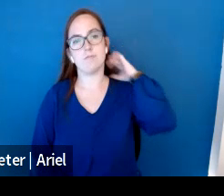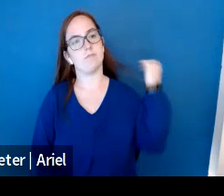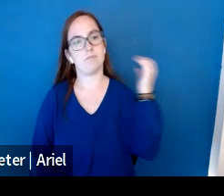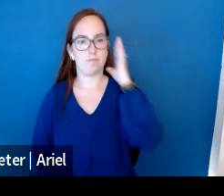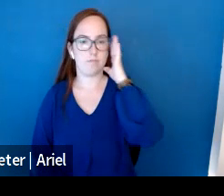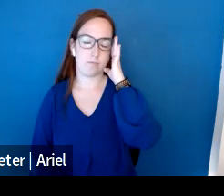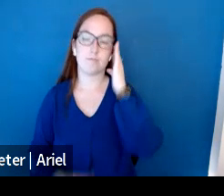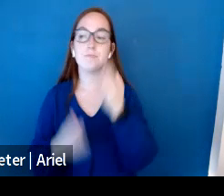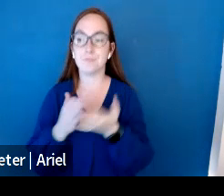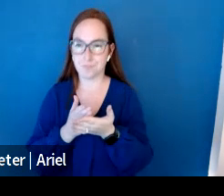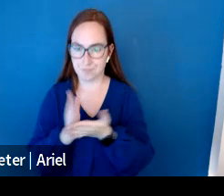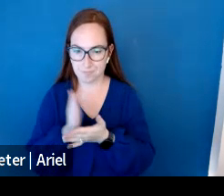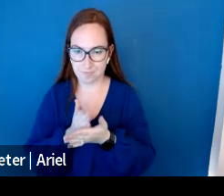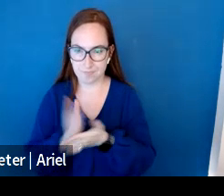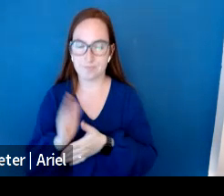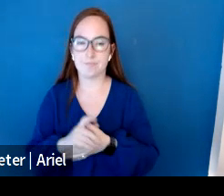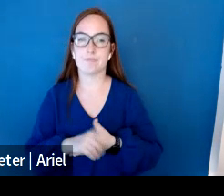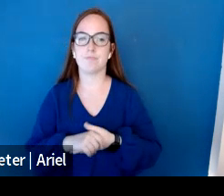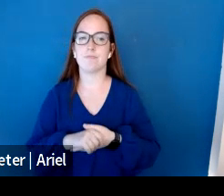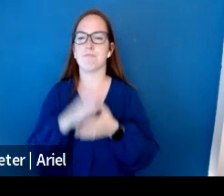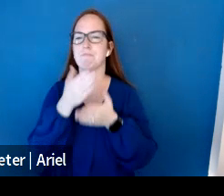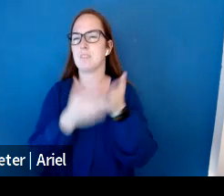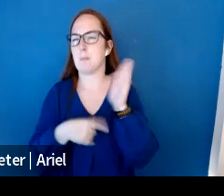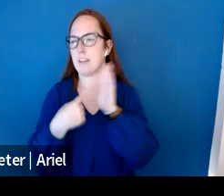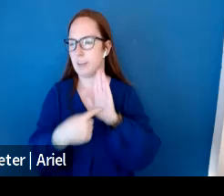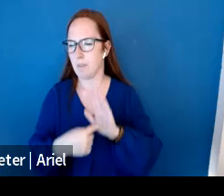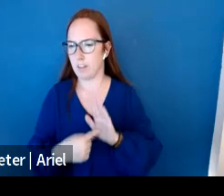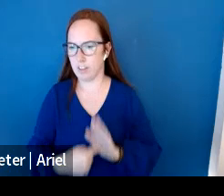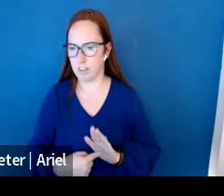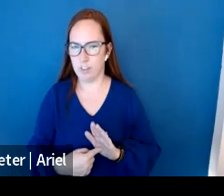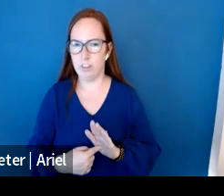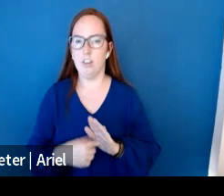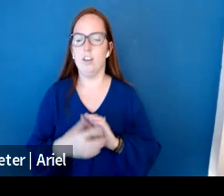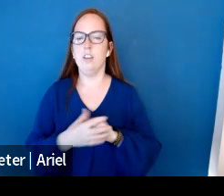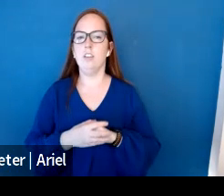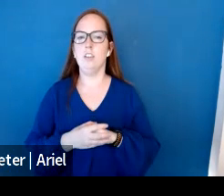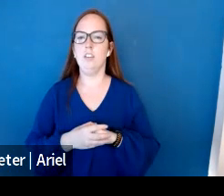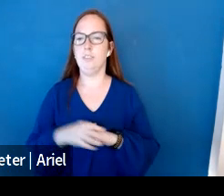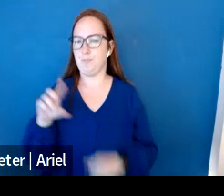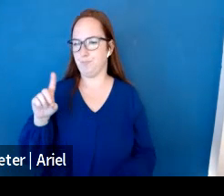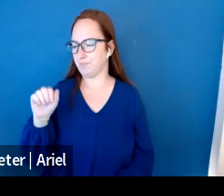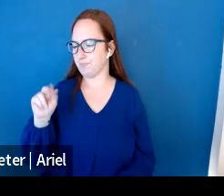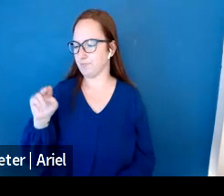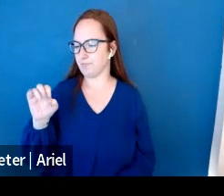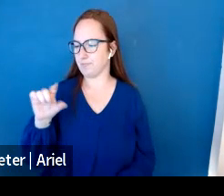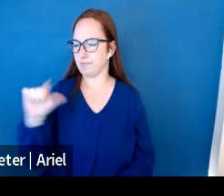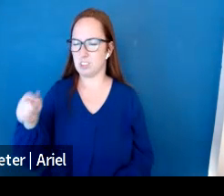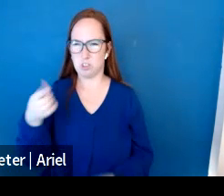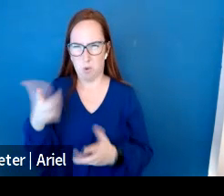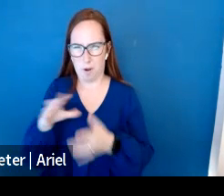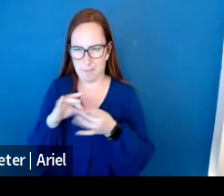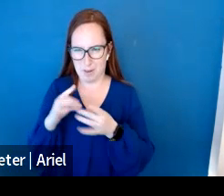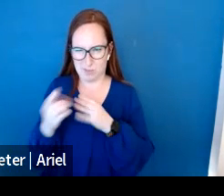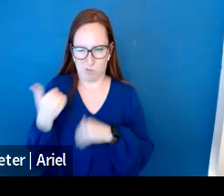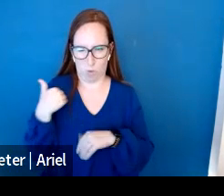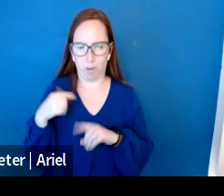All right. So here's some examples of, and Daniella mentioned earlier, as we